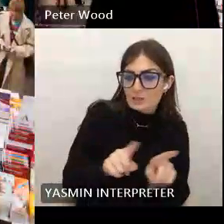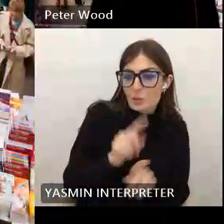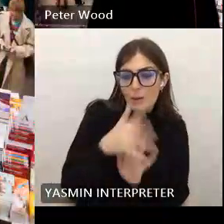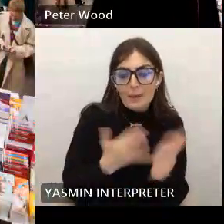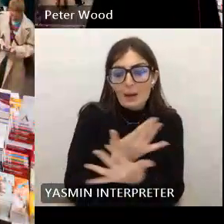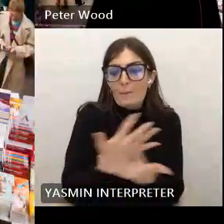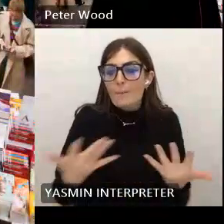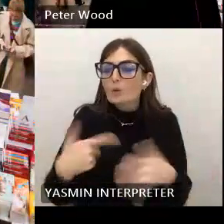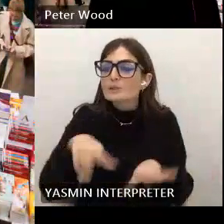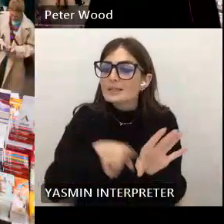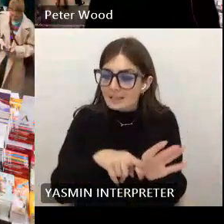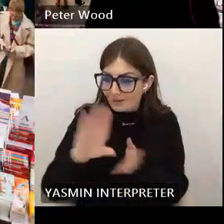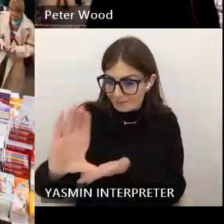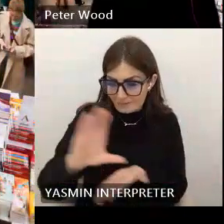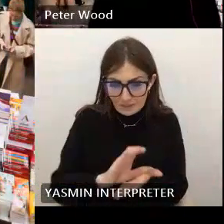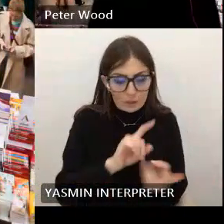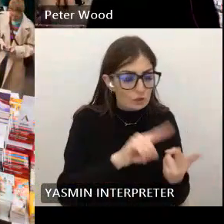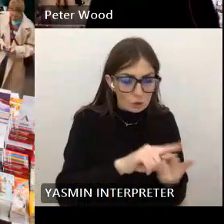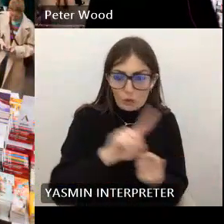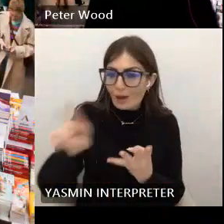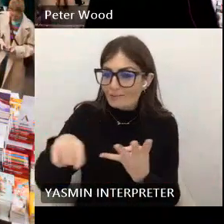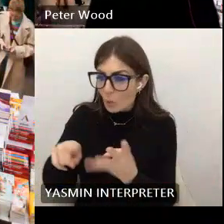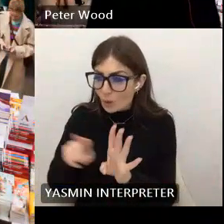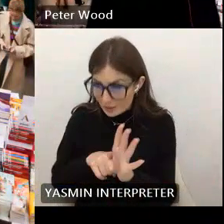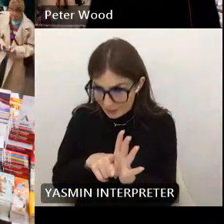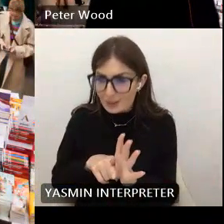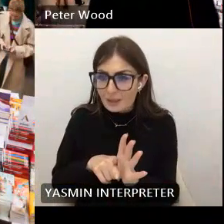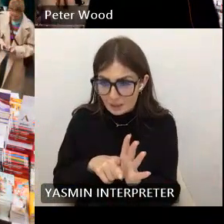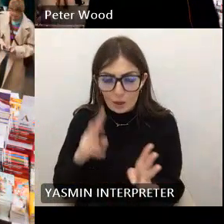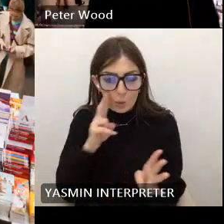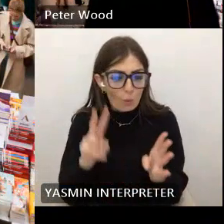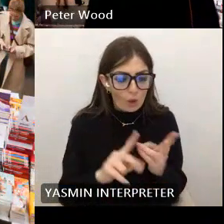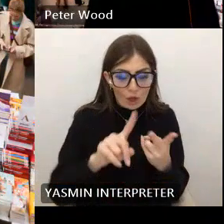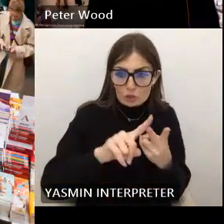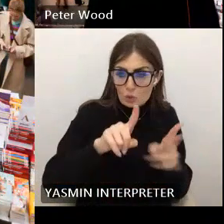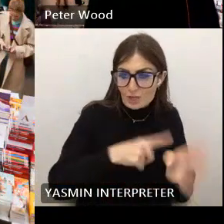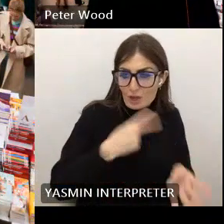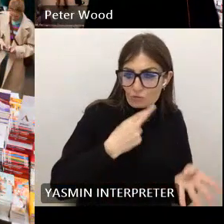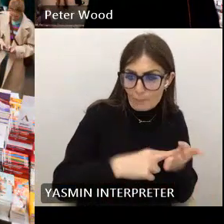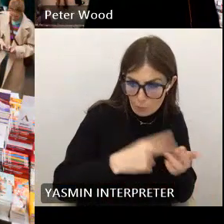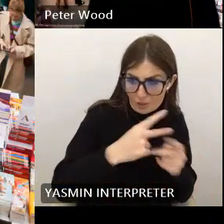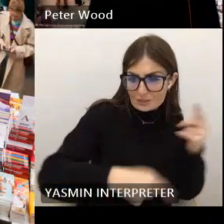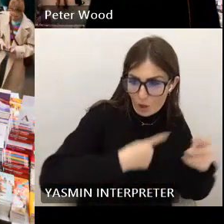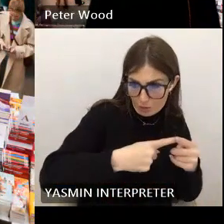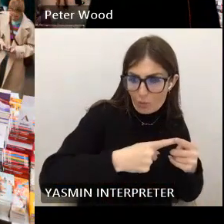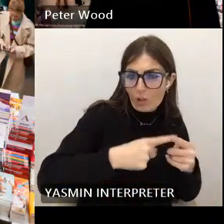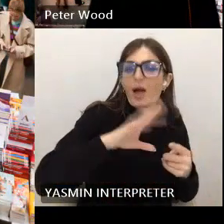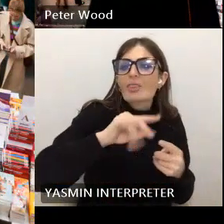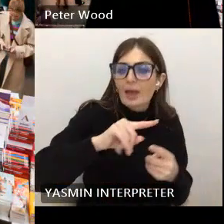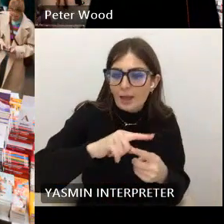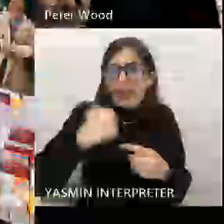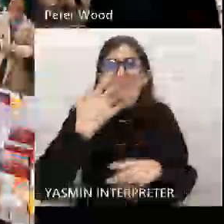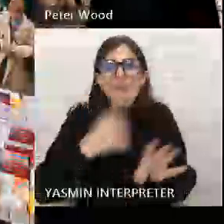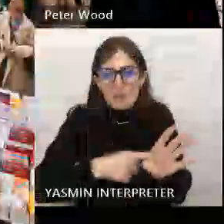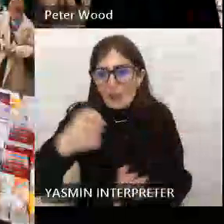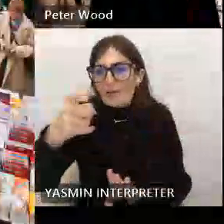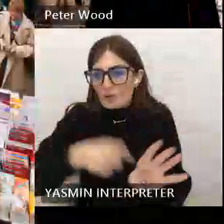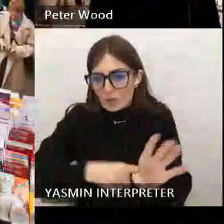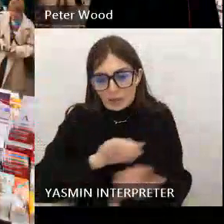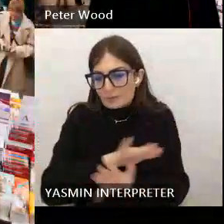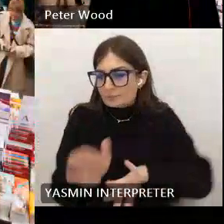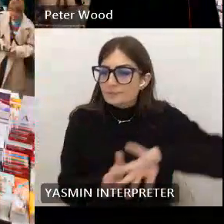multi-year funding for 2 and 4 year will look at a 2-year reporting cycle rather than the annual ones that